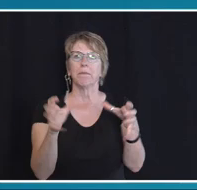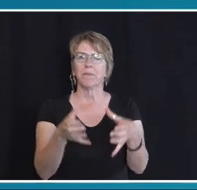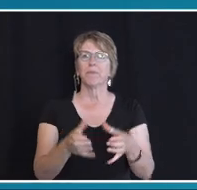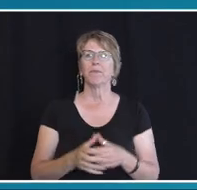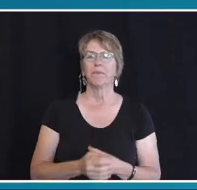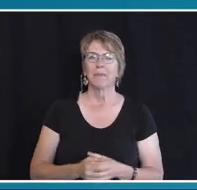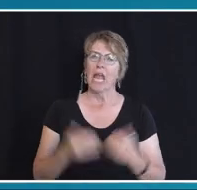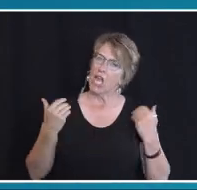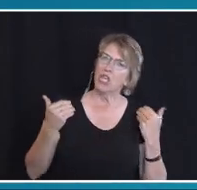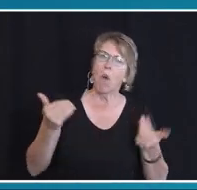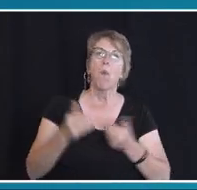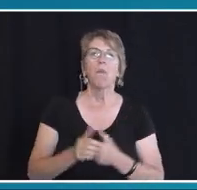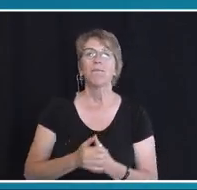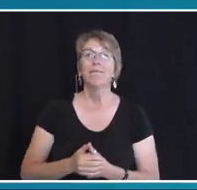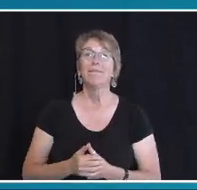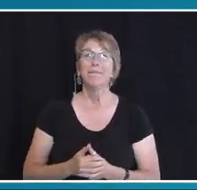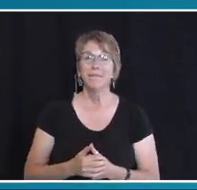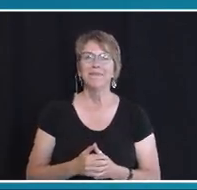3, 2, 1, go!